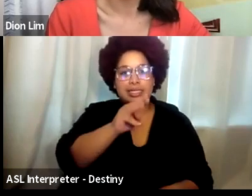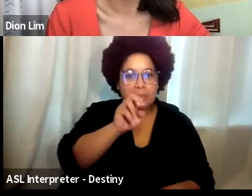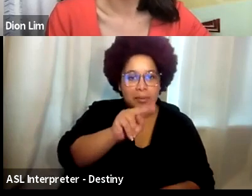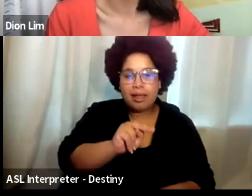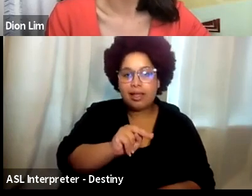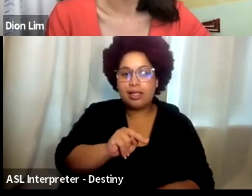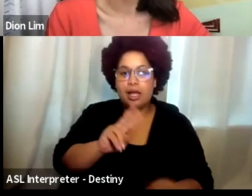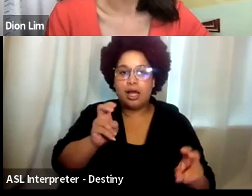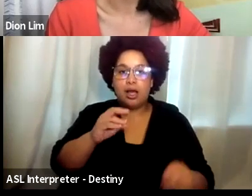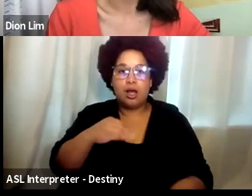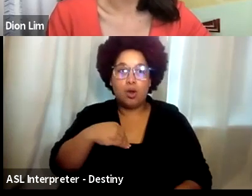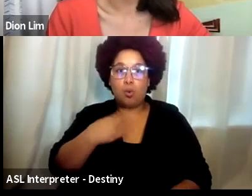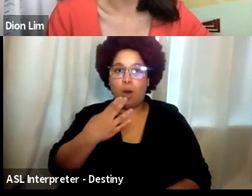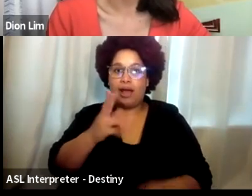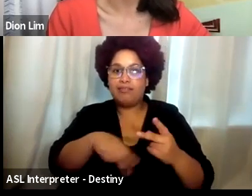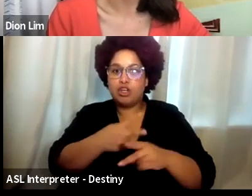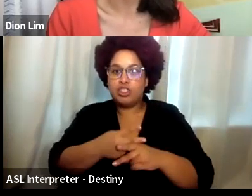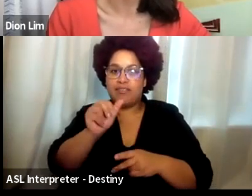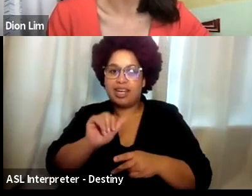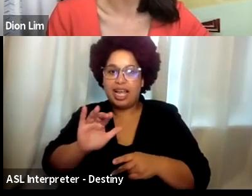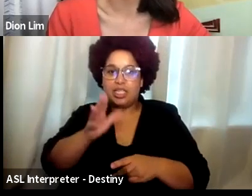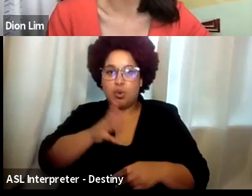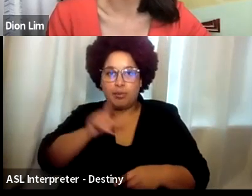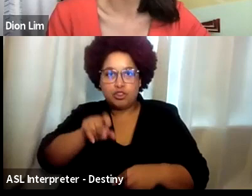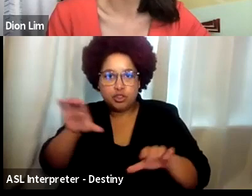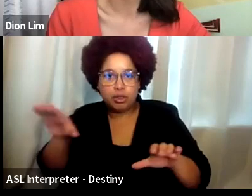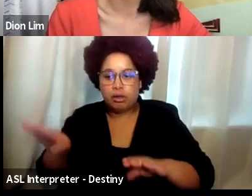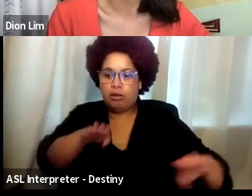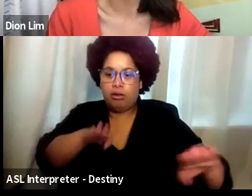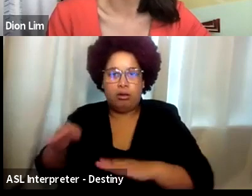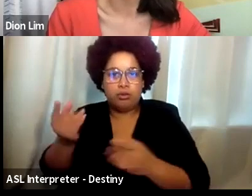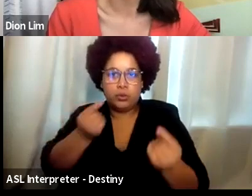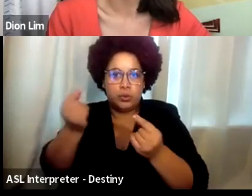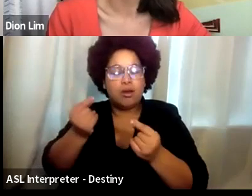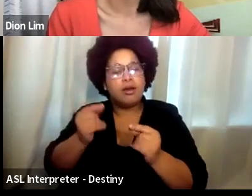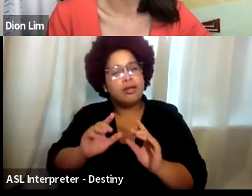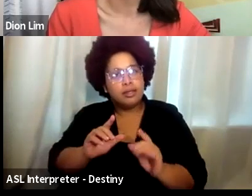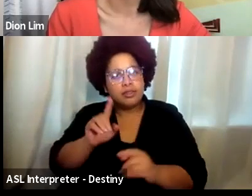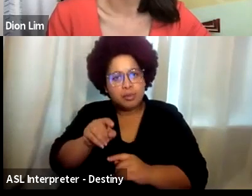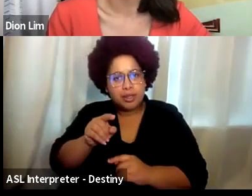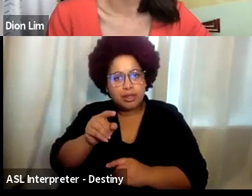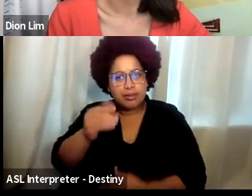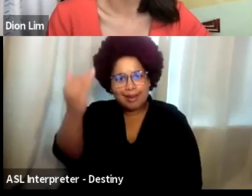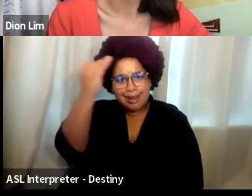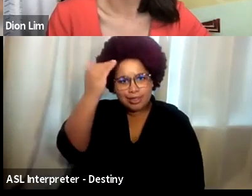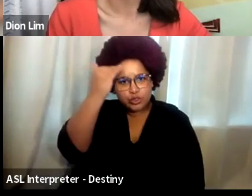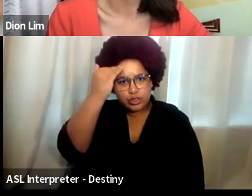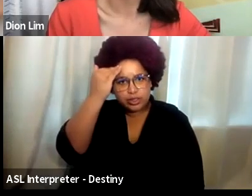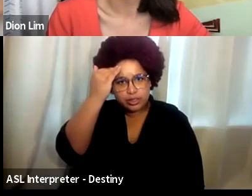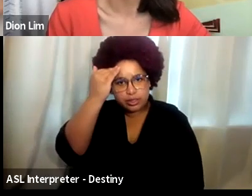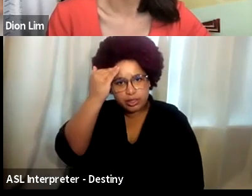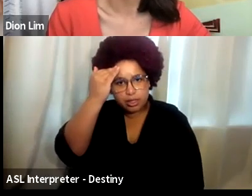the quote unquote white version of what an Asian female should act like. It's no, you have to be very conscious of that. And you have